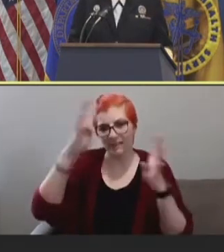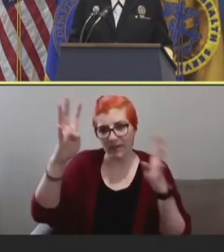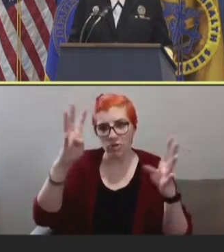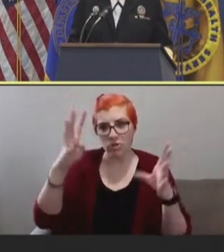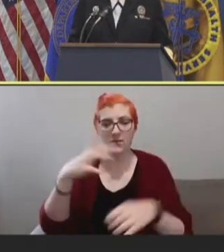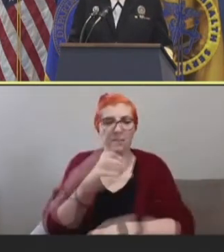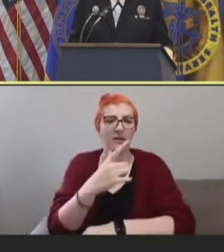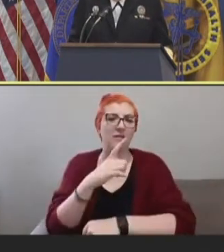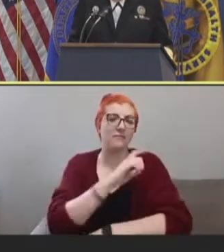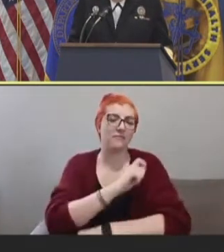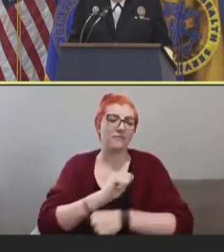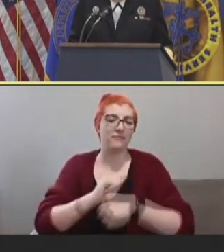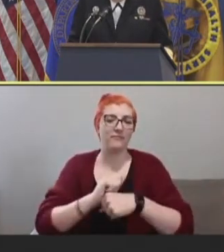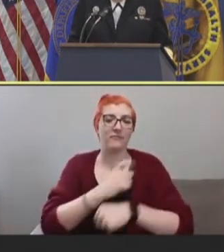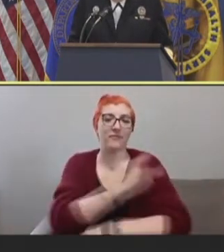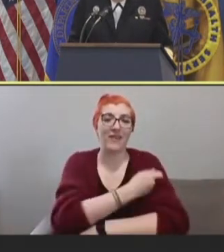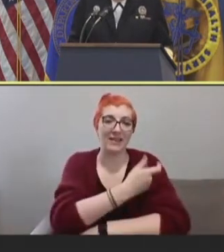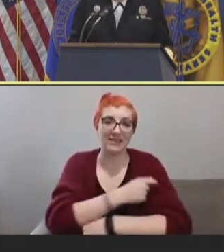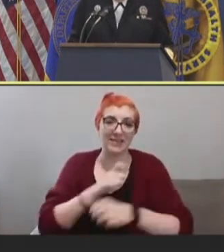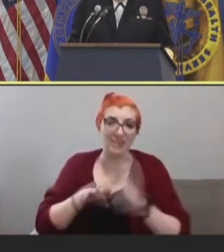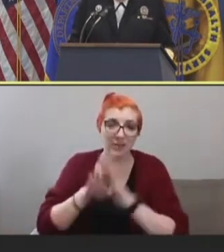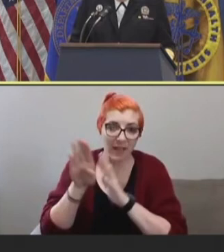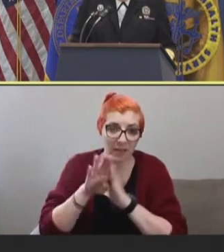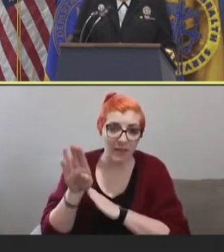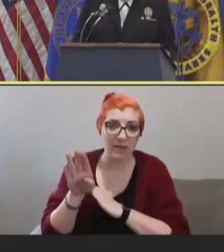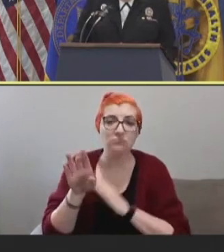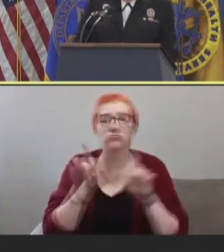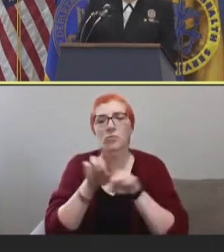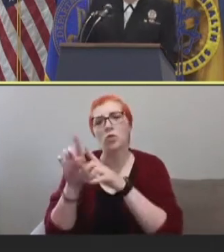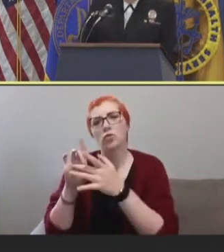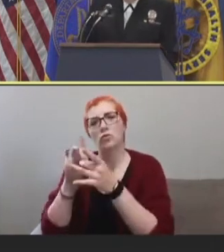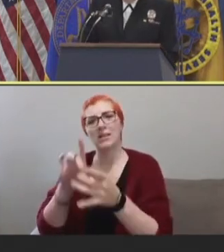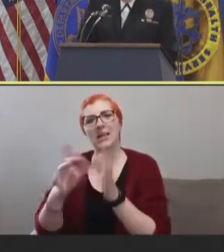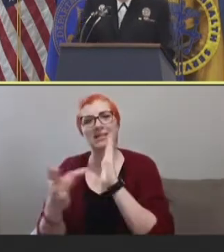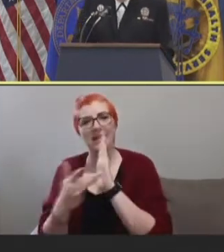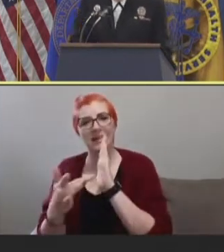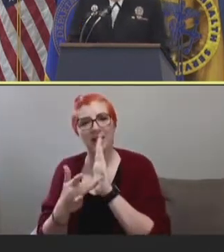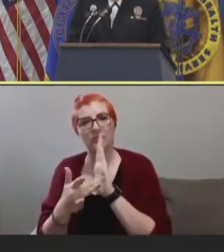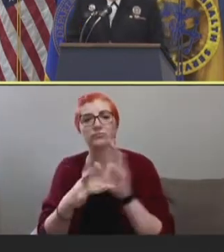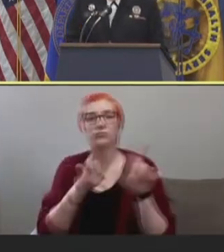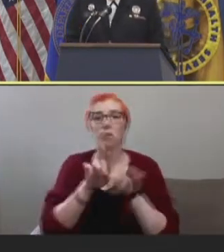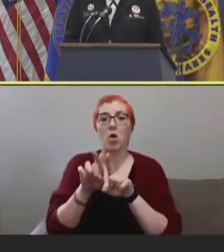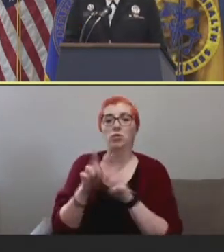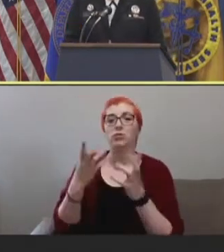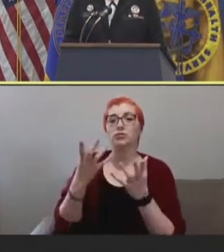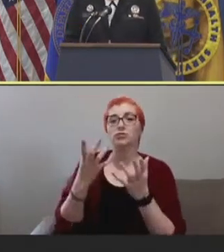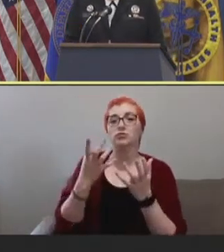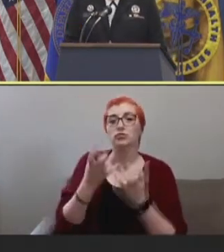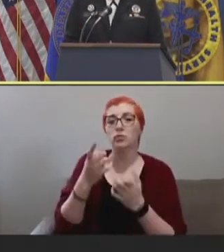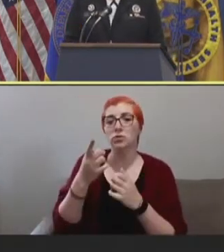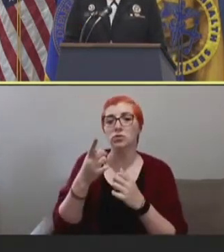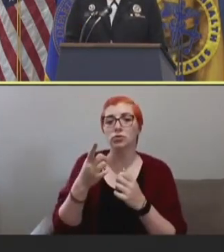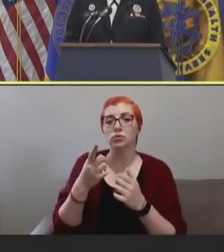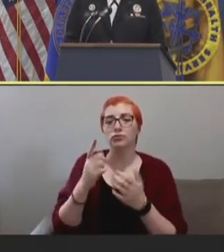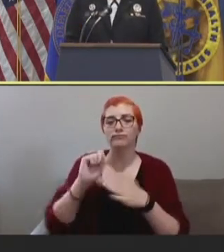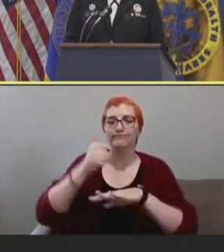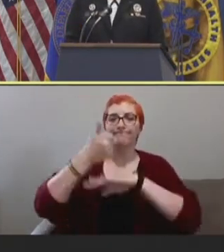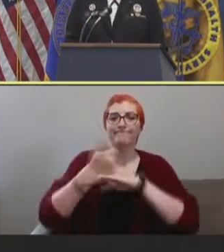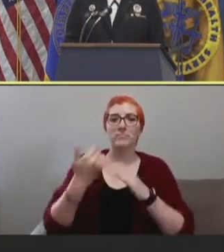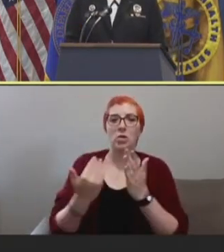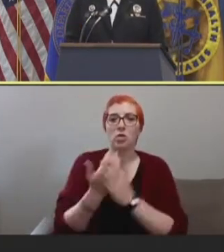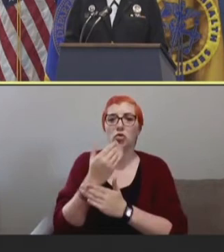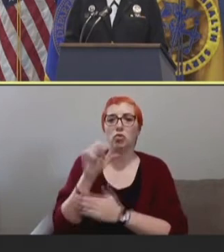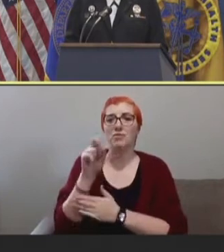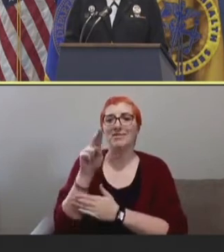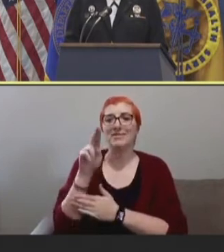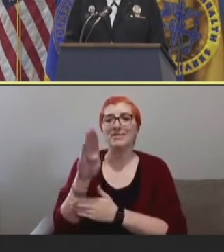as related technologies. And I task NVAC with forming a new subcommittee on innovation to develop